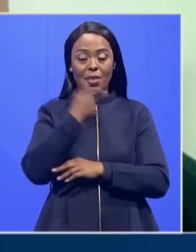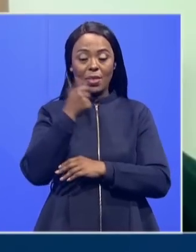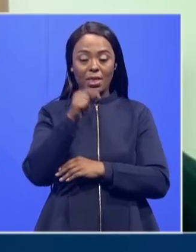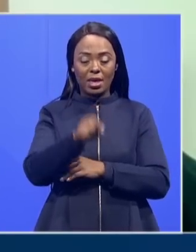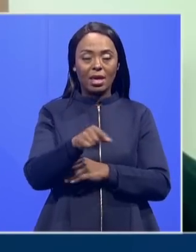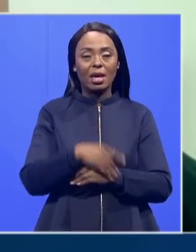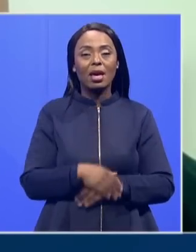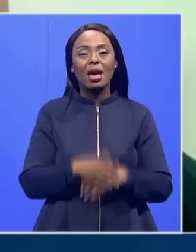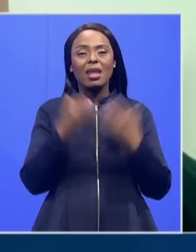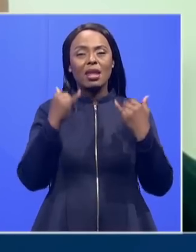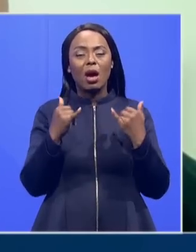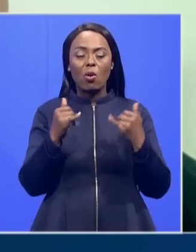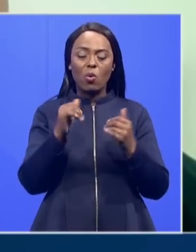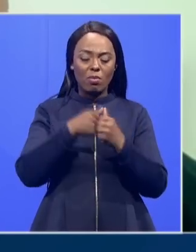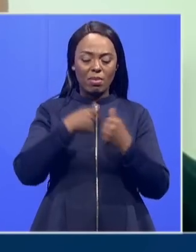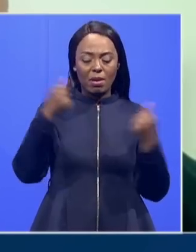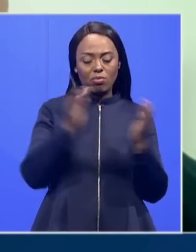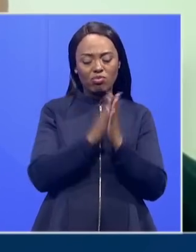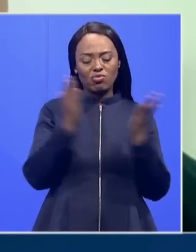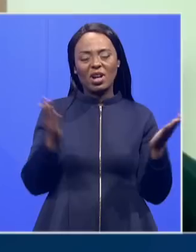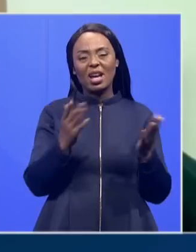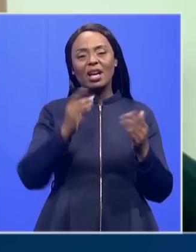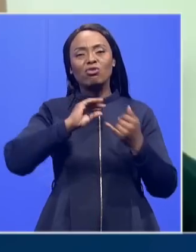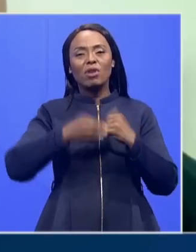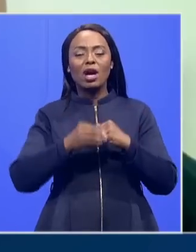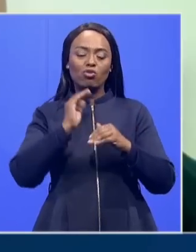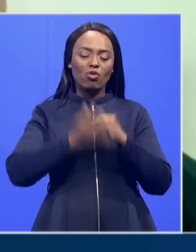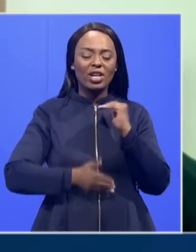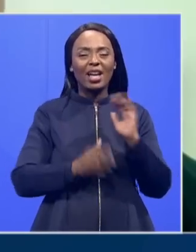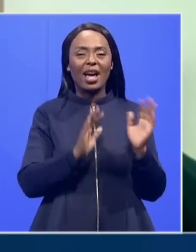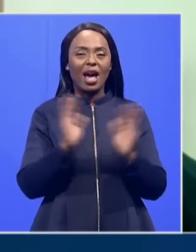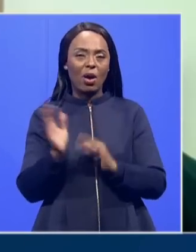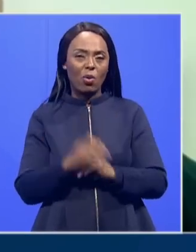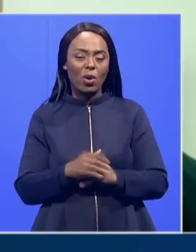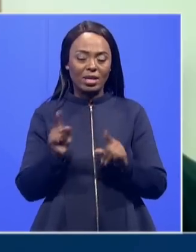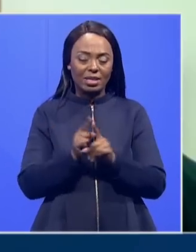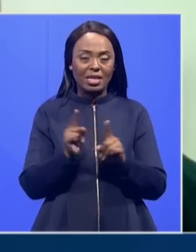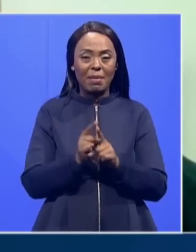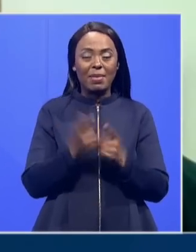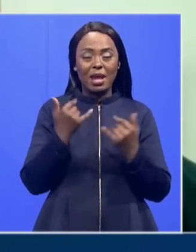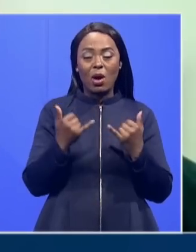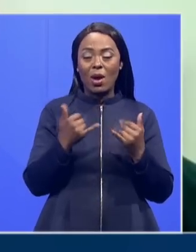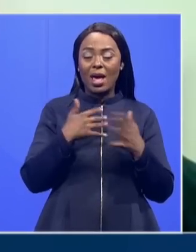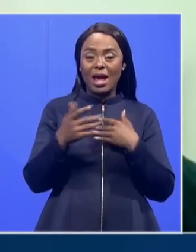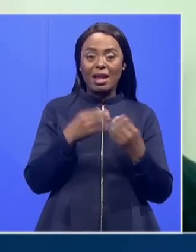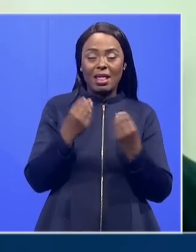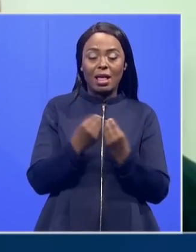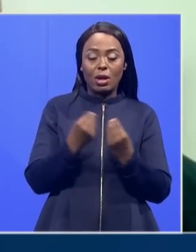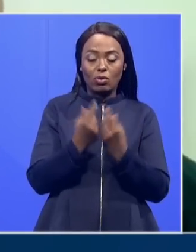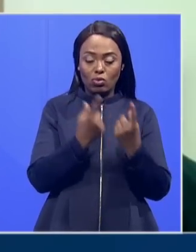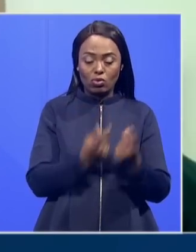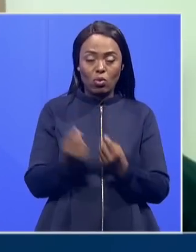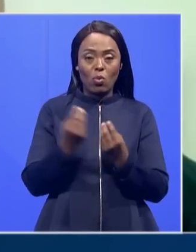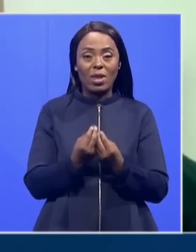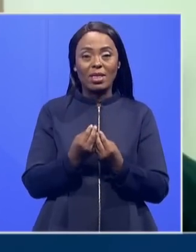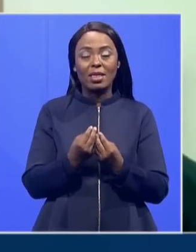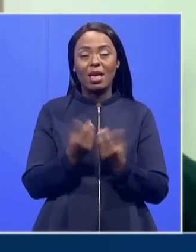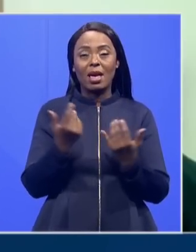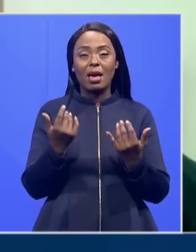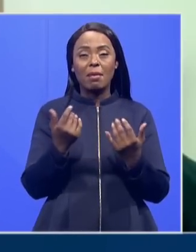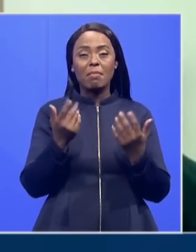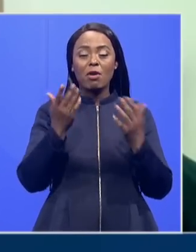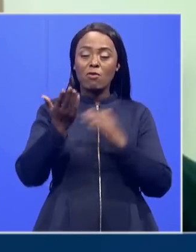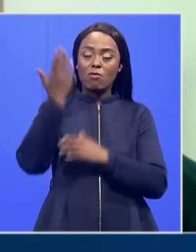trying to protect them against? And I also wonder whether it has anything to do with how the court, for instance, dealt with the issue of the former